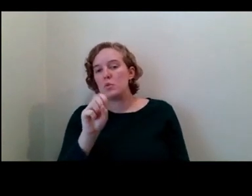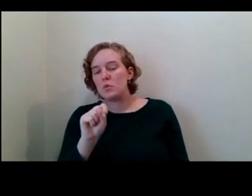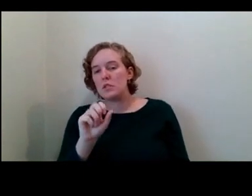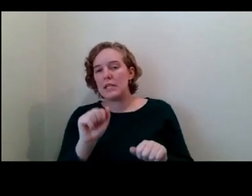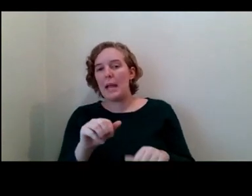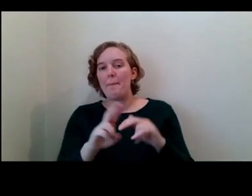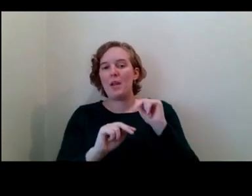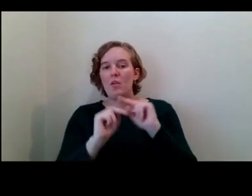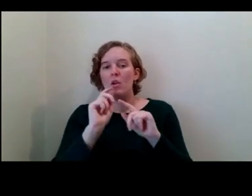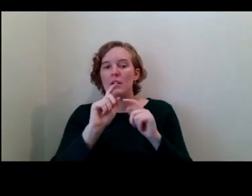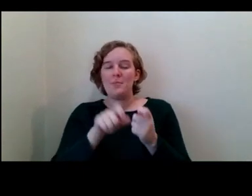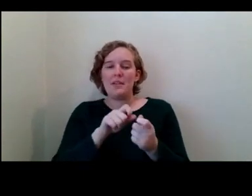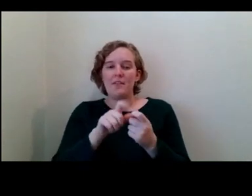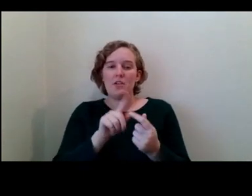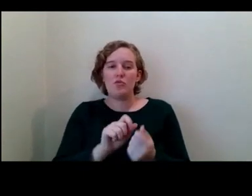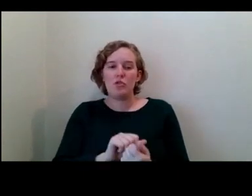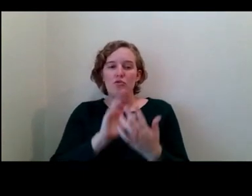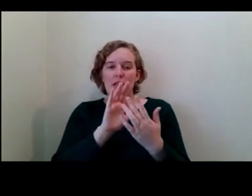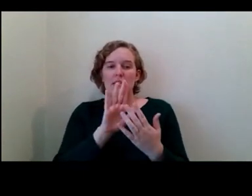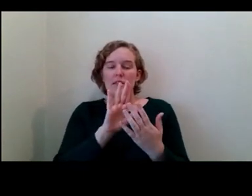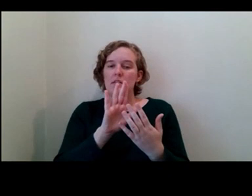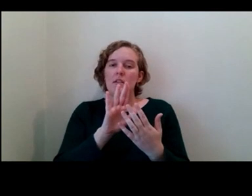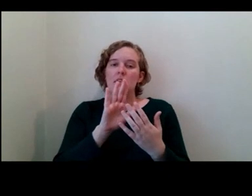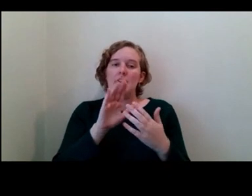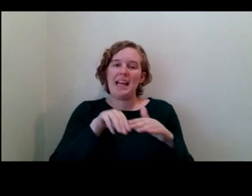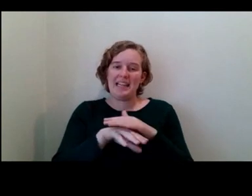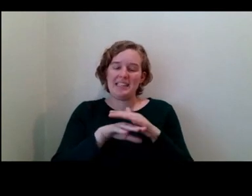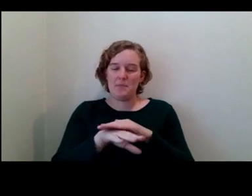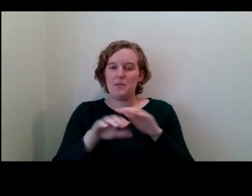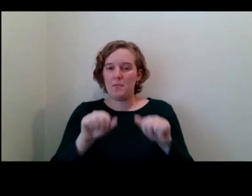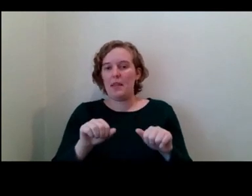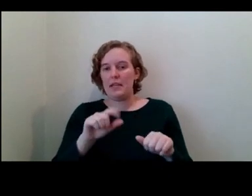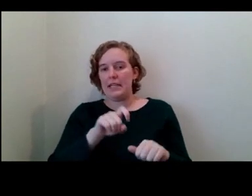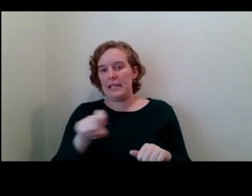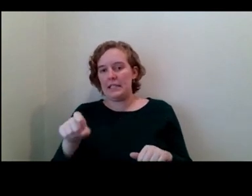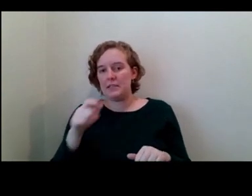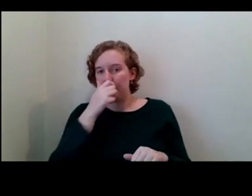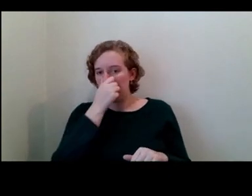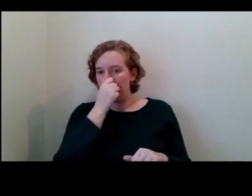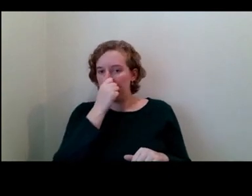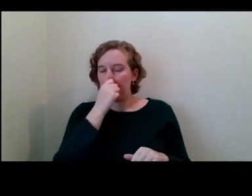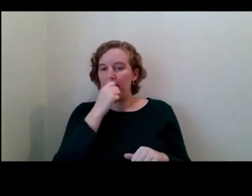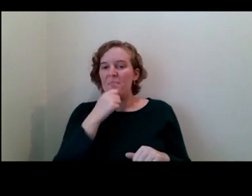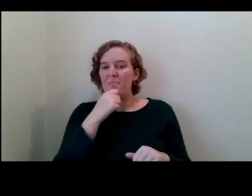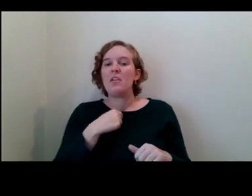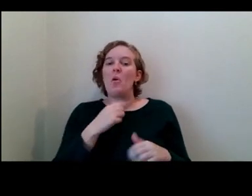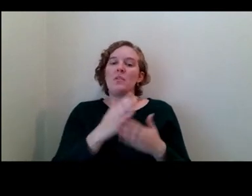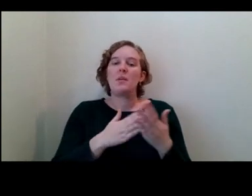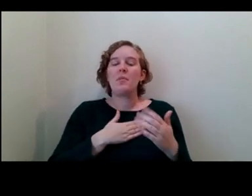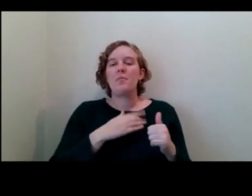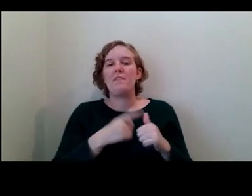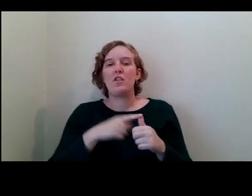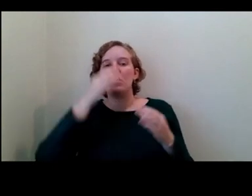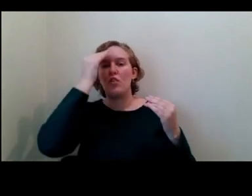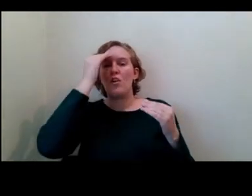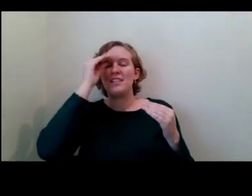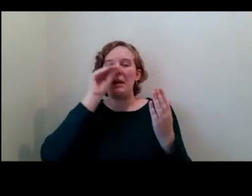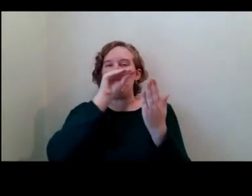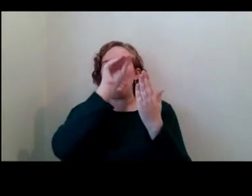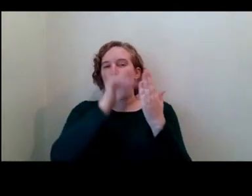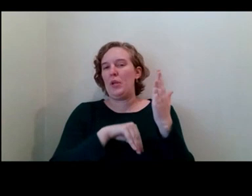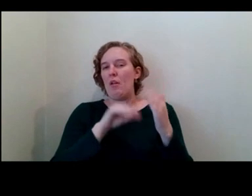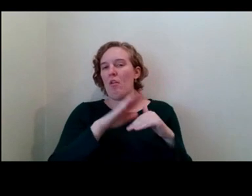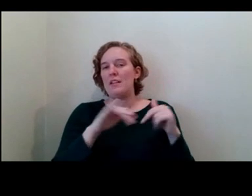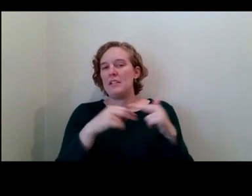to address particular accessibility needs. So I put my first thoughts, as it were, on the slide here. These